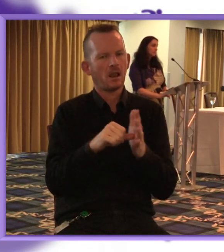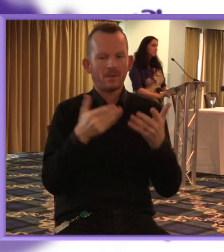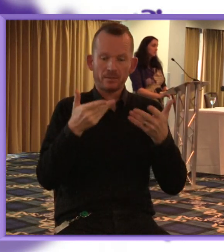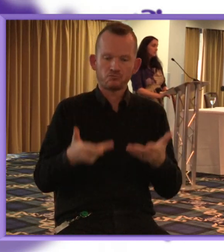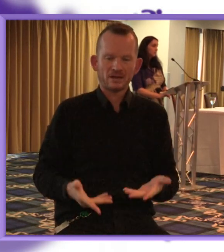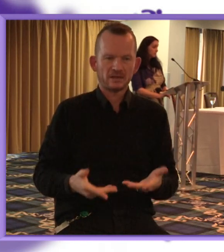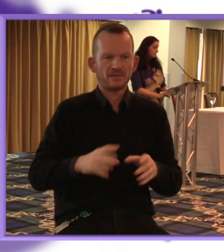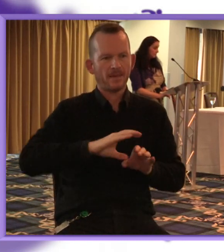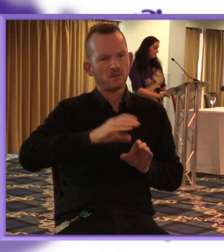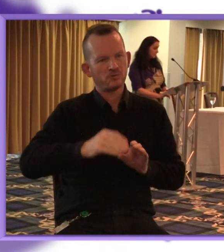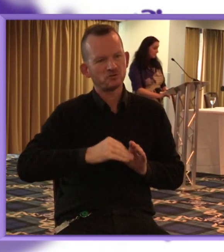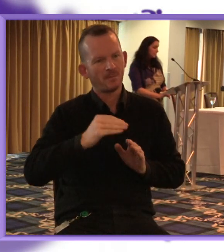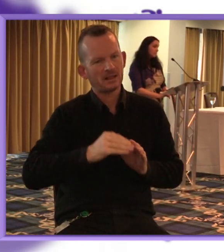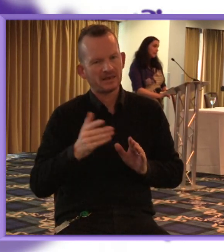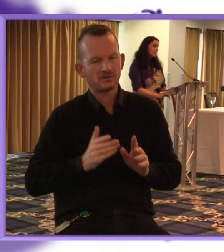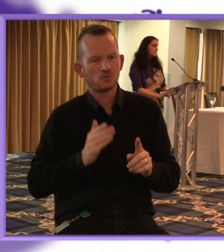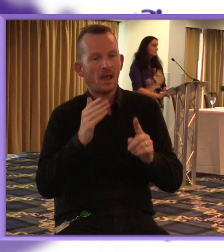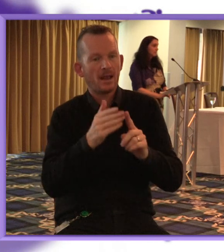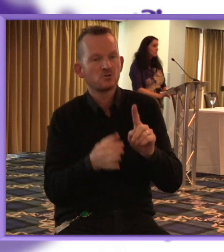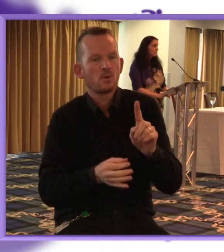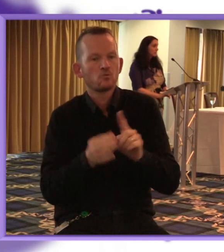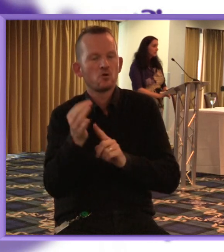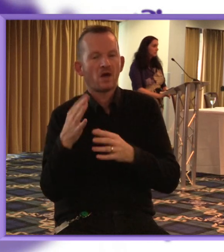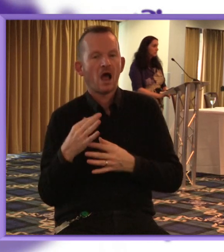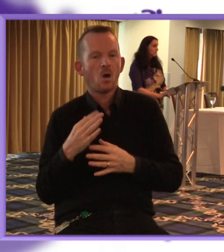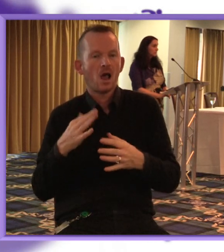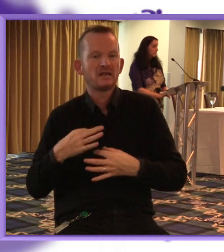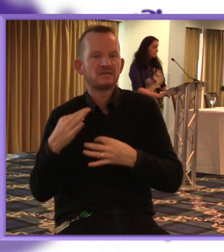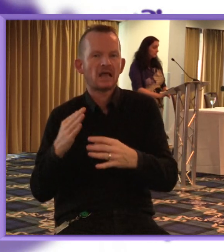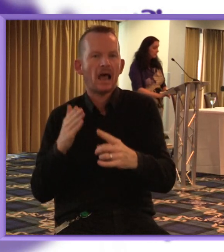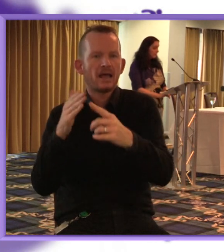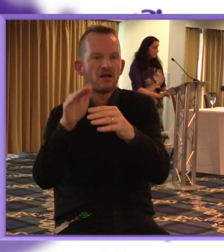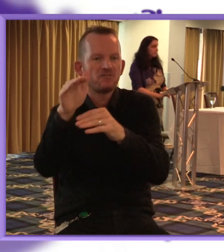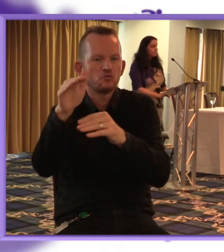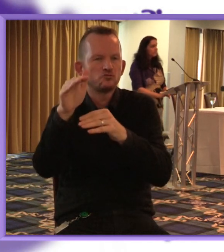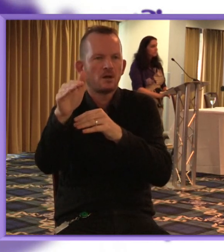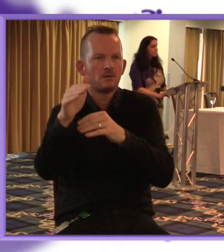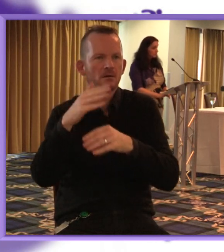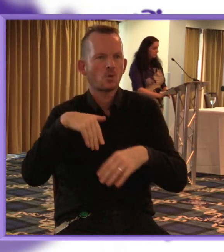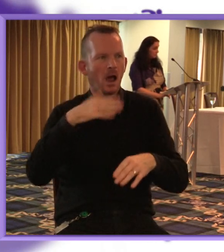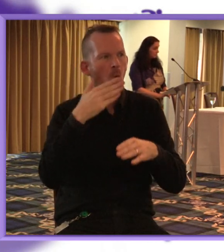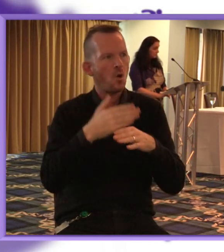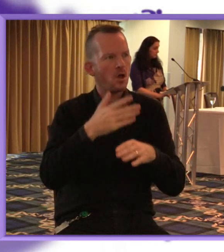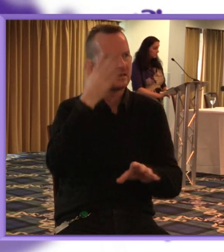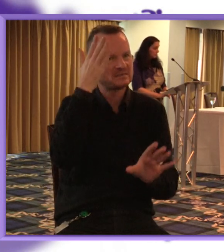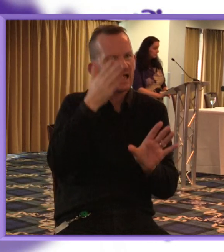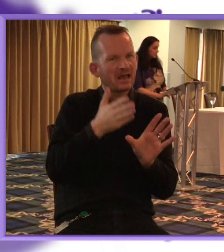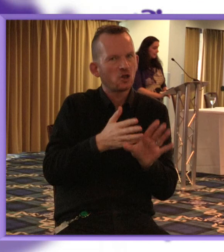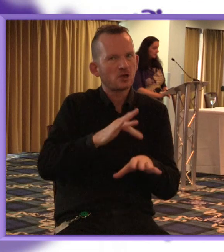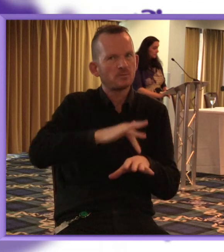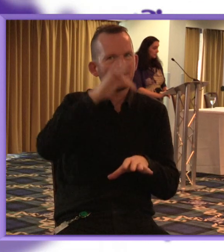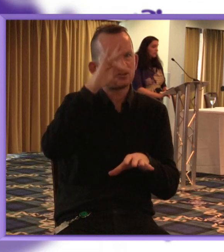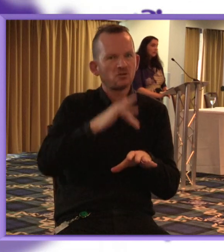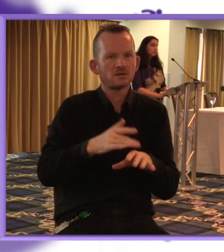move to that desired future. So again, our work as psychological professionals epitomises this journey for the people we seek